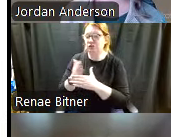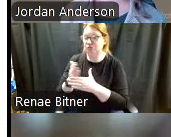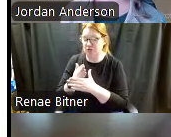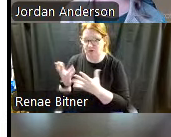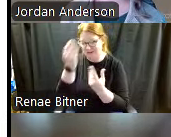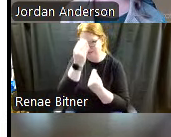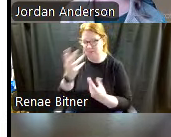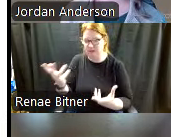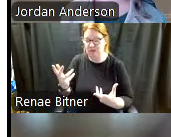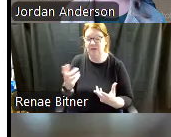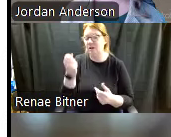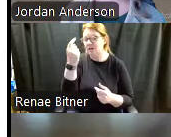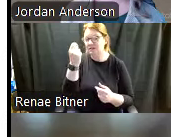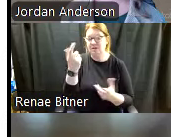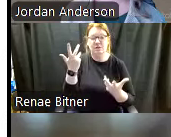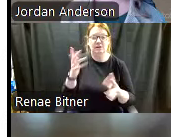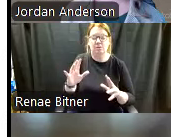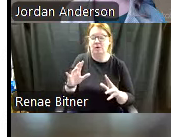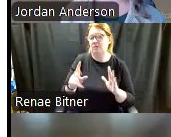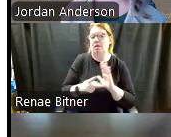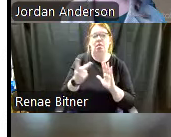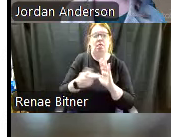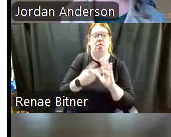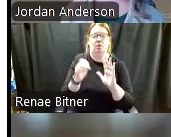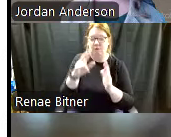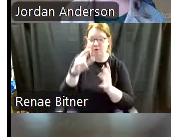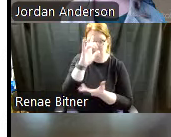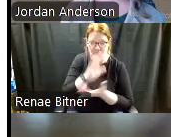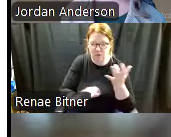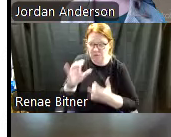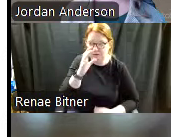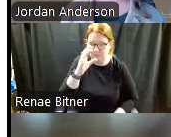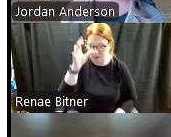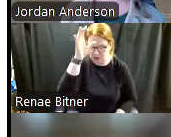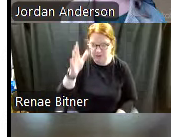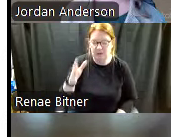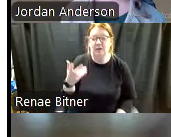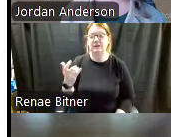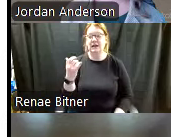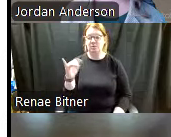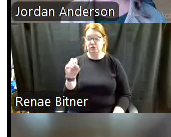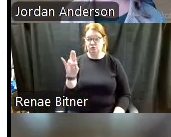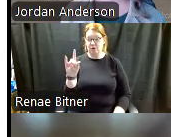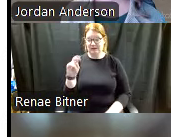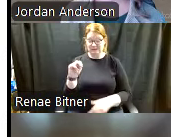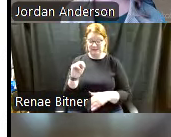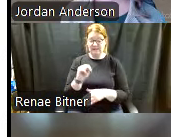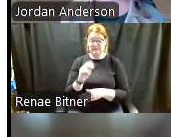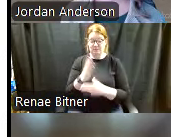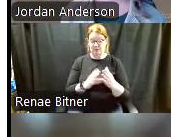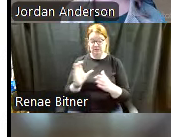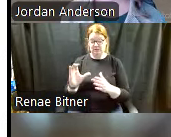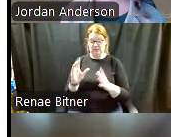duplicating or confusing parents on what that looks like. That being said, when Jordan said, Part C focuses on that